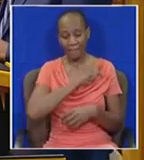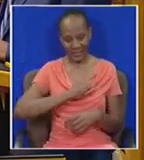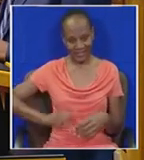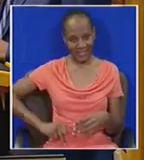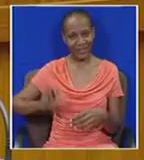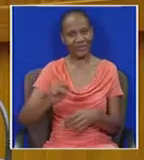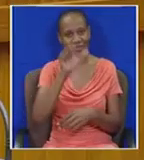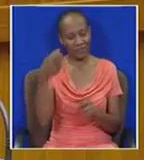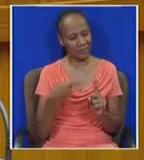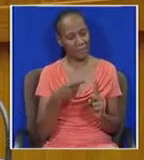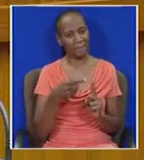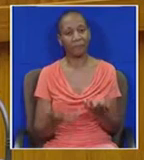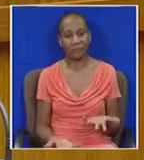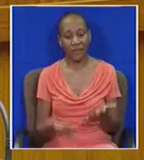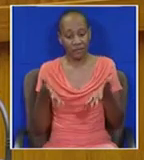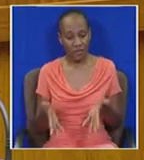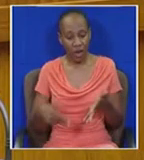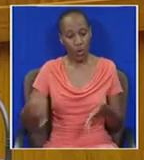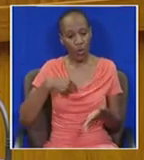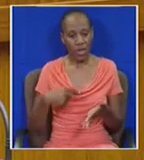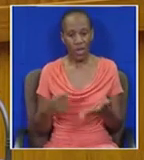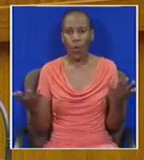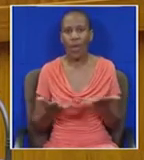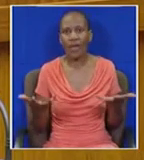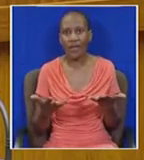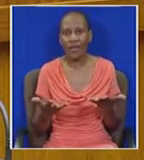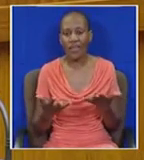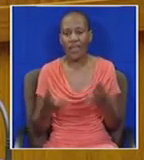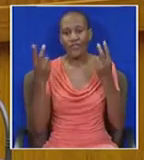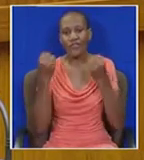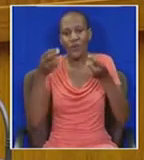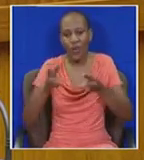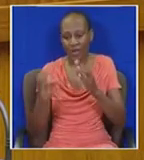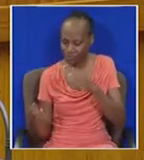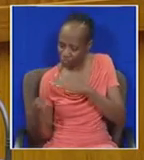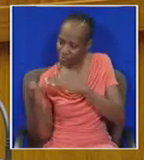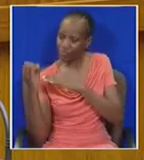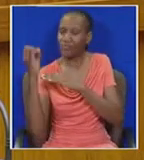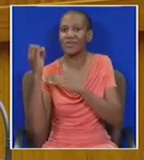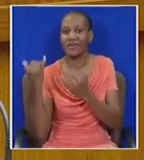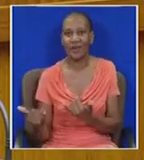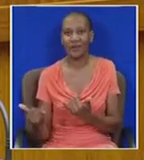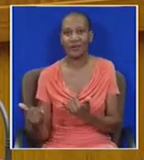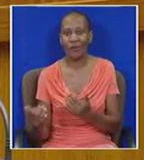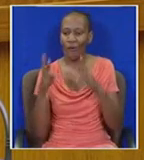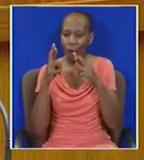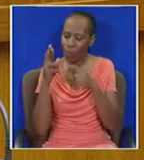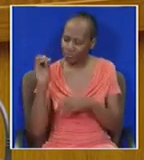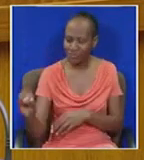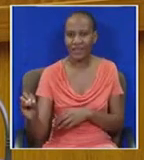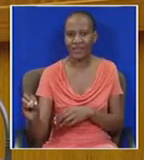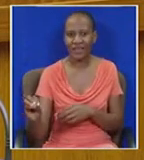of South Africa. Today we stand at the edge of a new dawn, full of hope